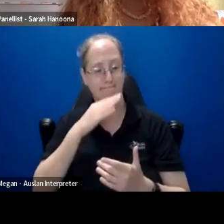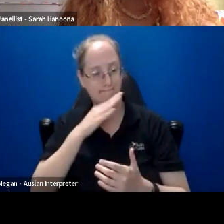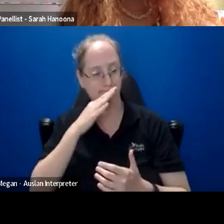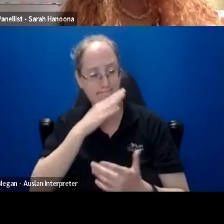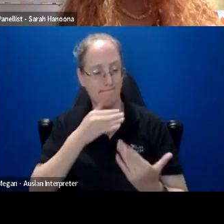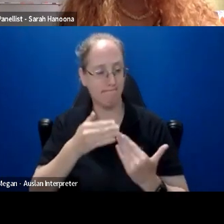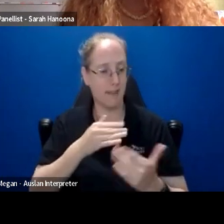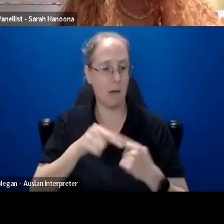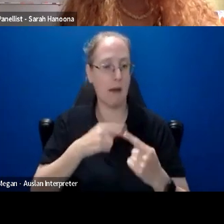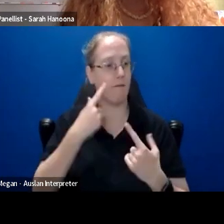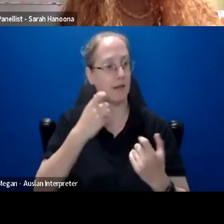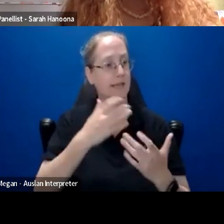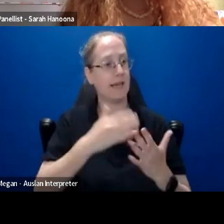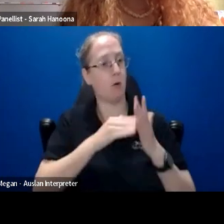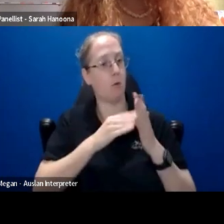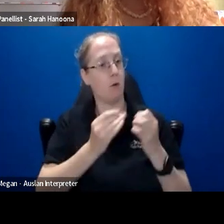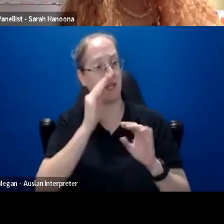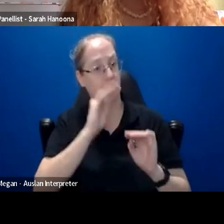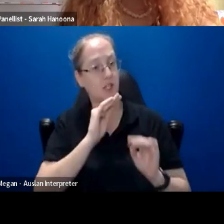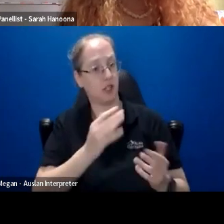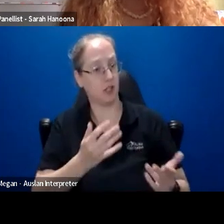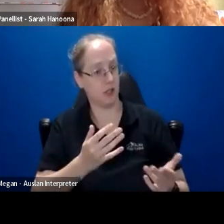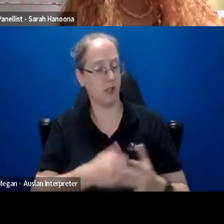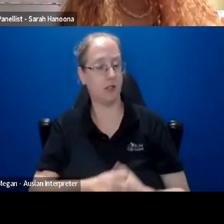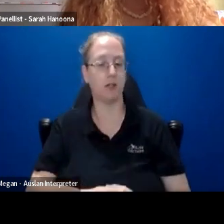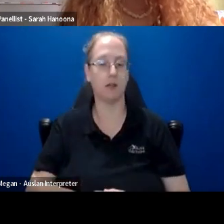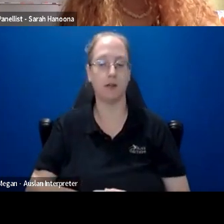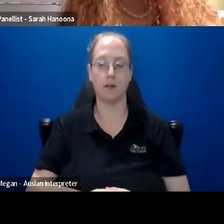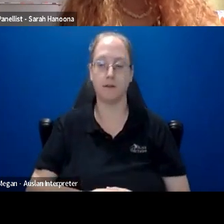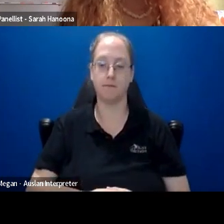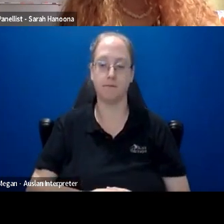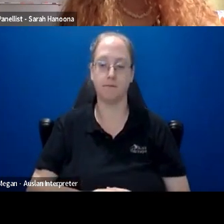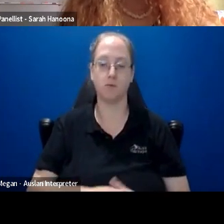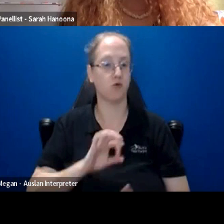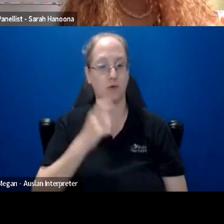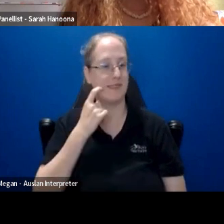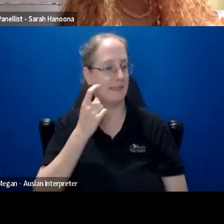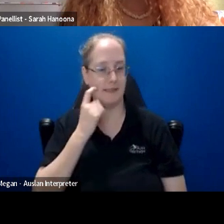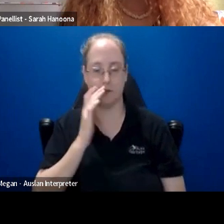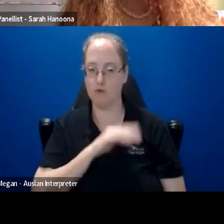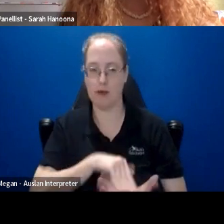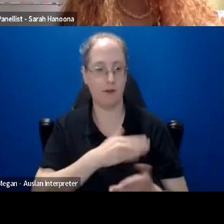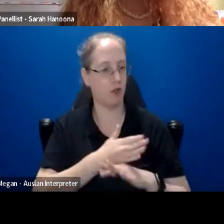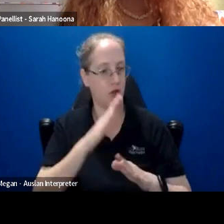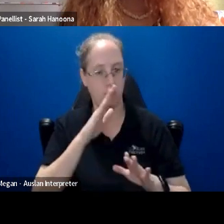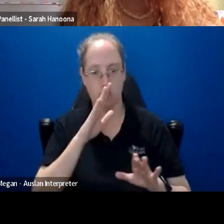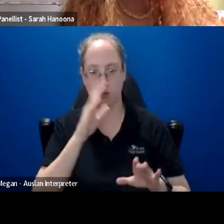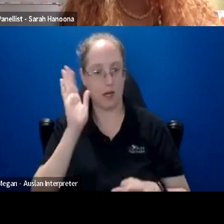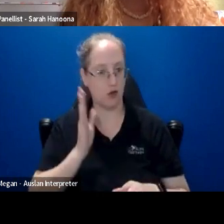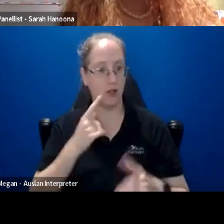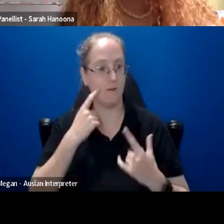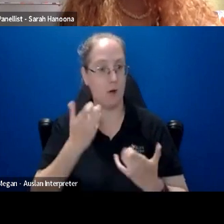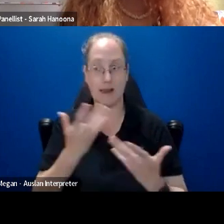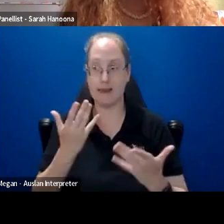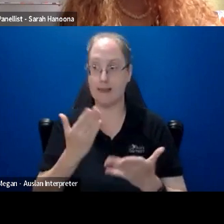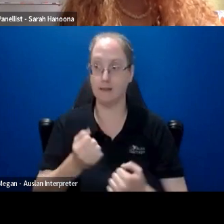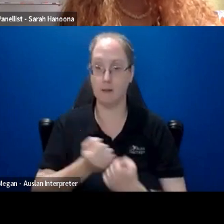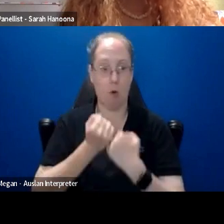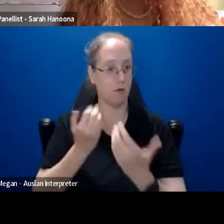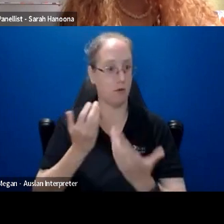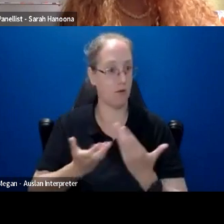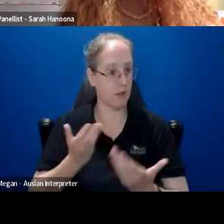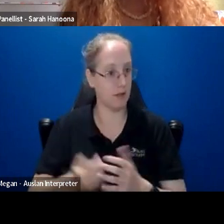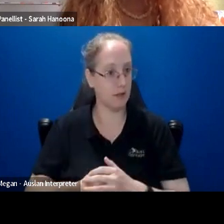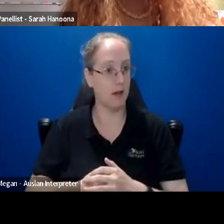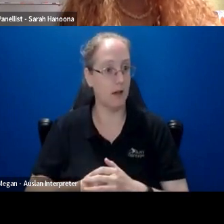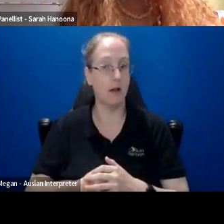my education as well. So it's not easy, like when coming to a new country, to find these services unless you go and